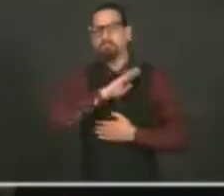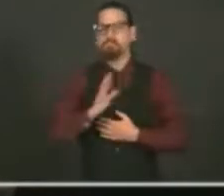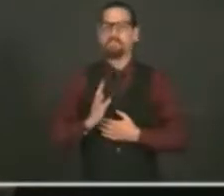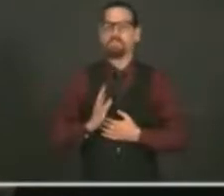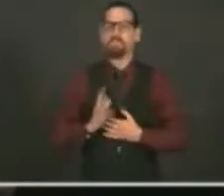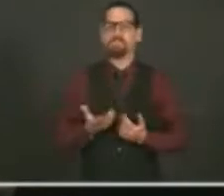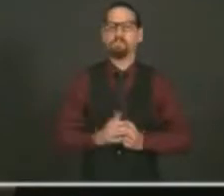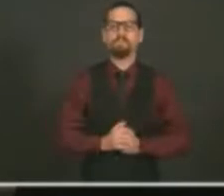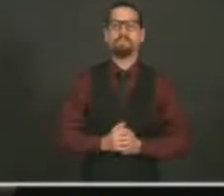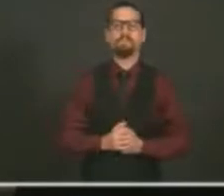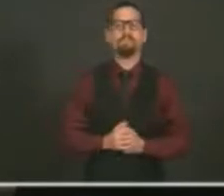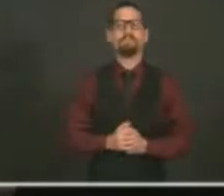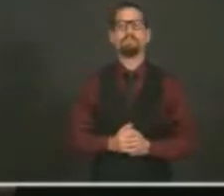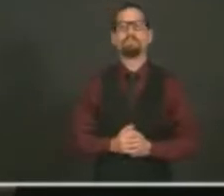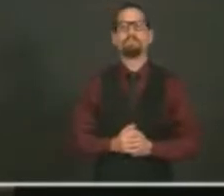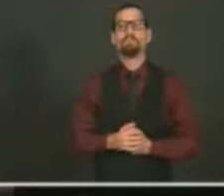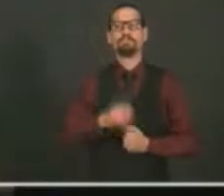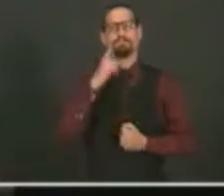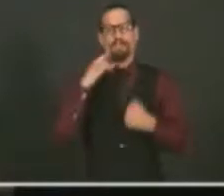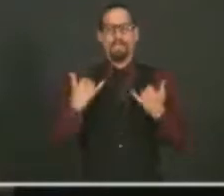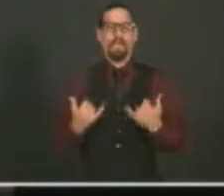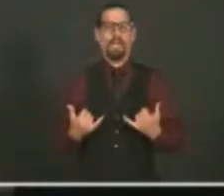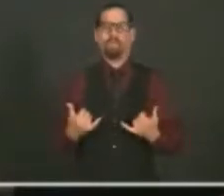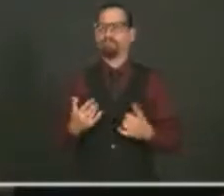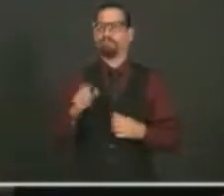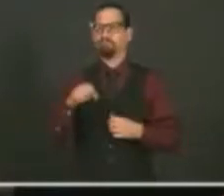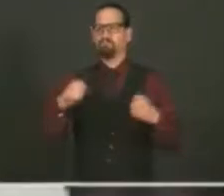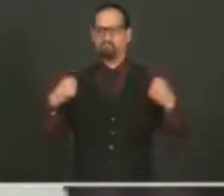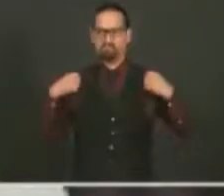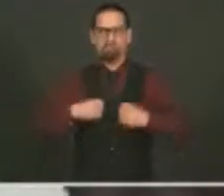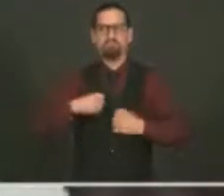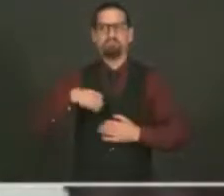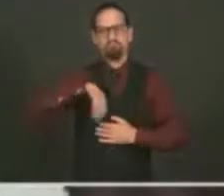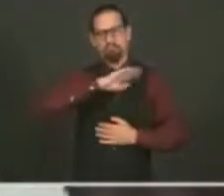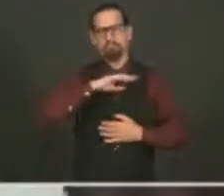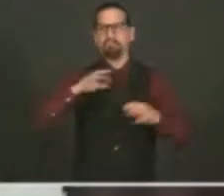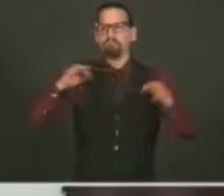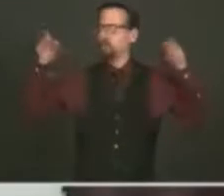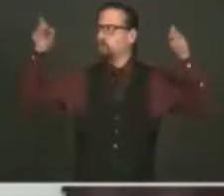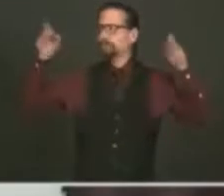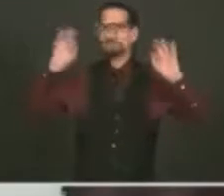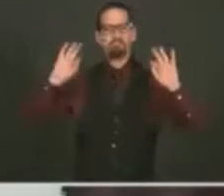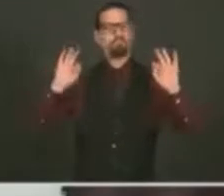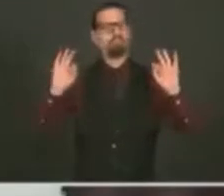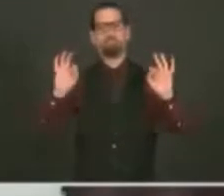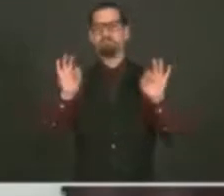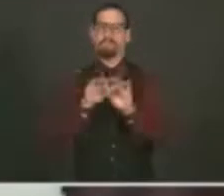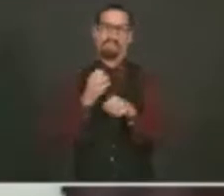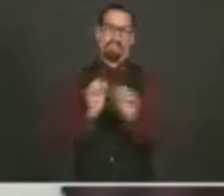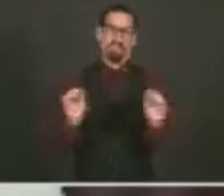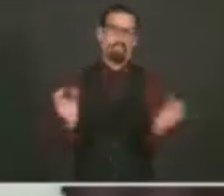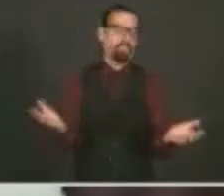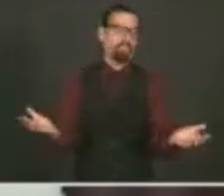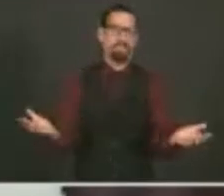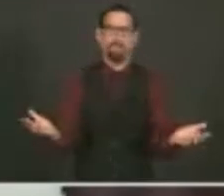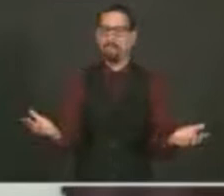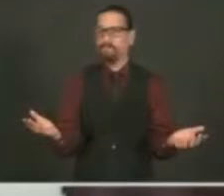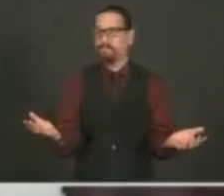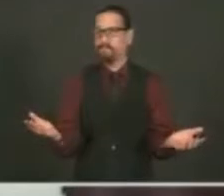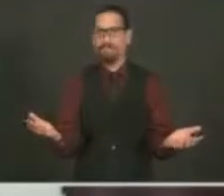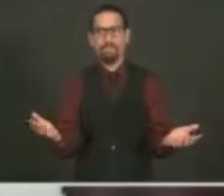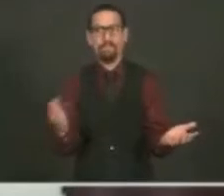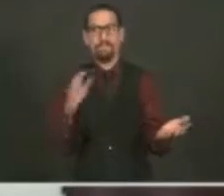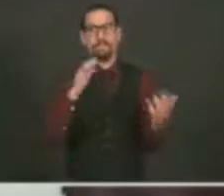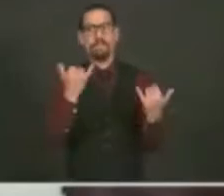up, because we know it's safer and we know that's the best thing. And we're in the process of